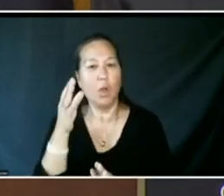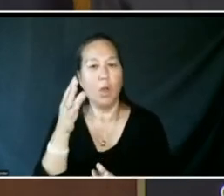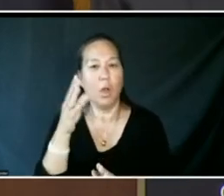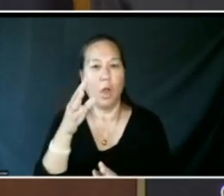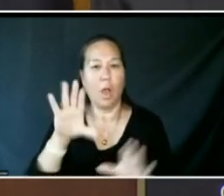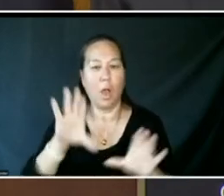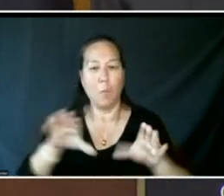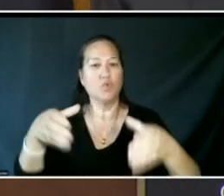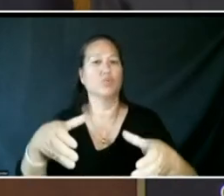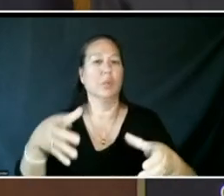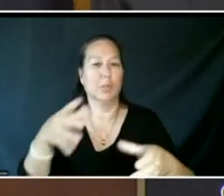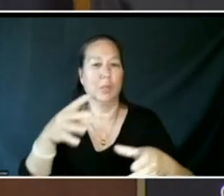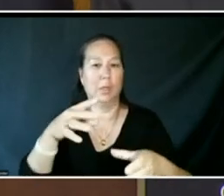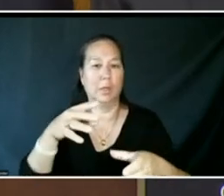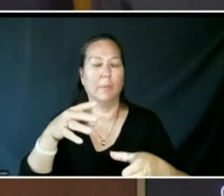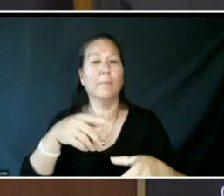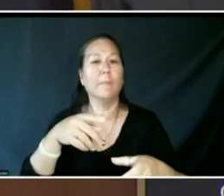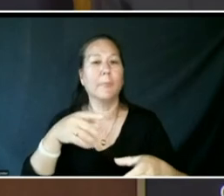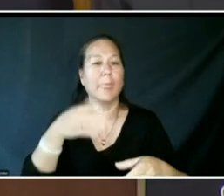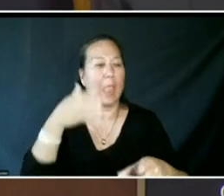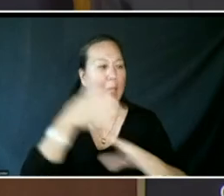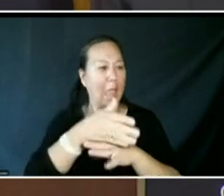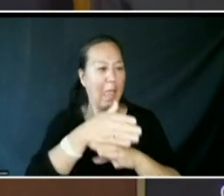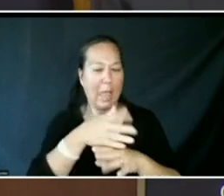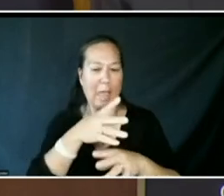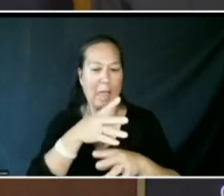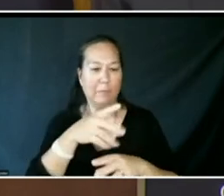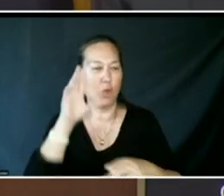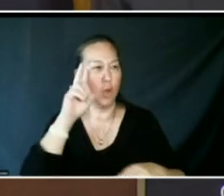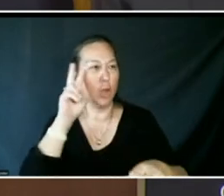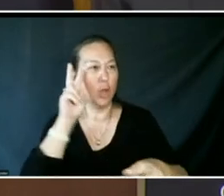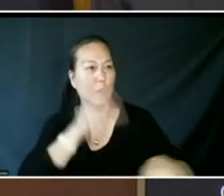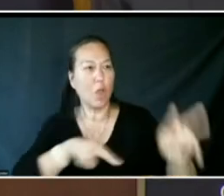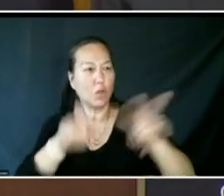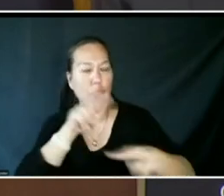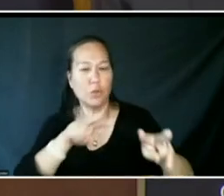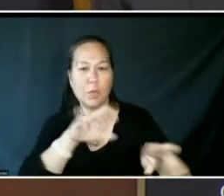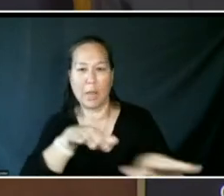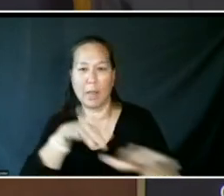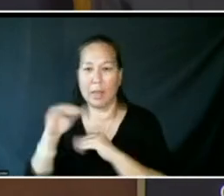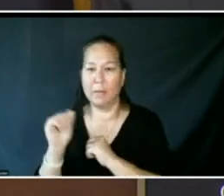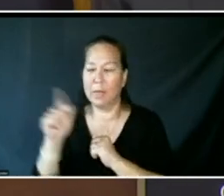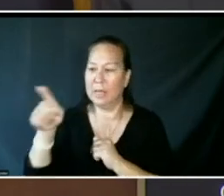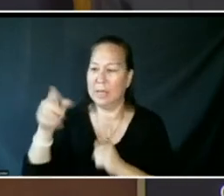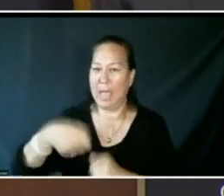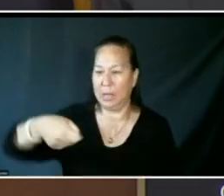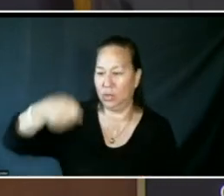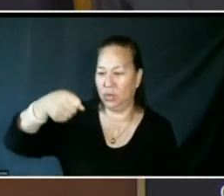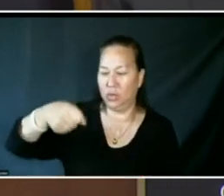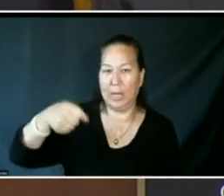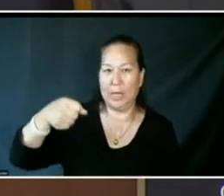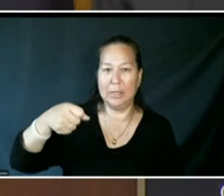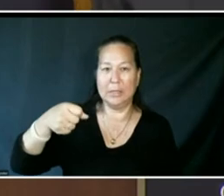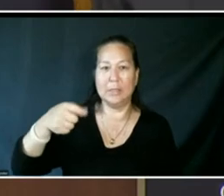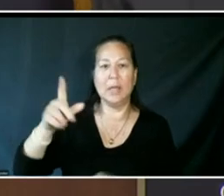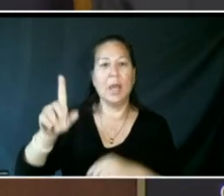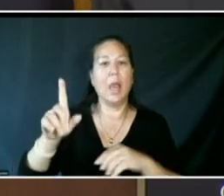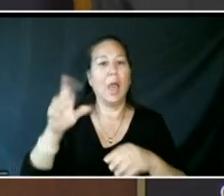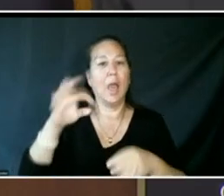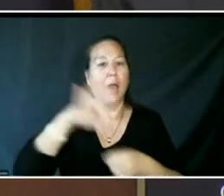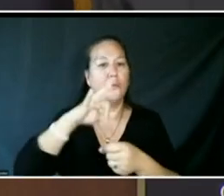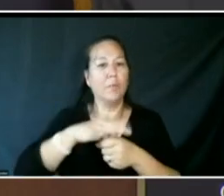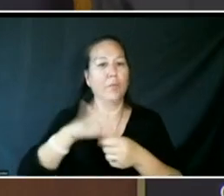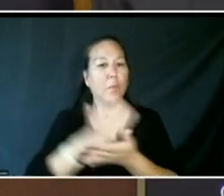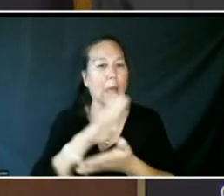After the observers left, the story goes, these workers pulled so-called suitcases of ballots from under a table and ran those ballots